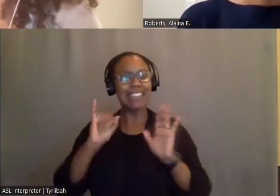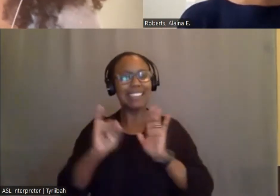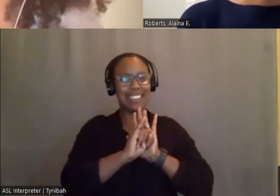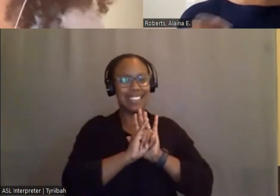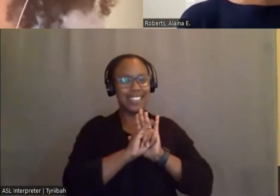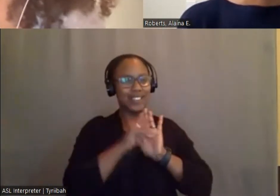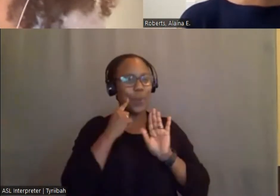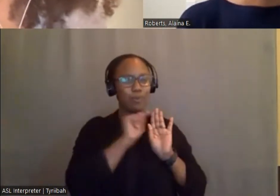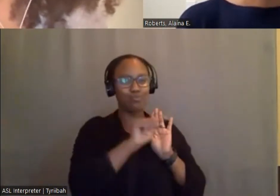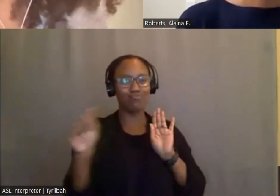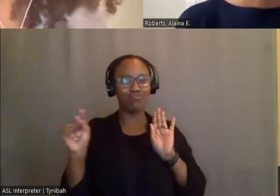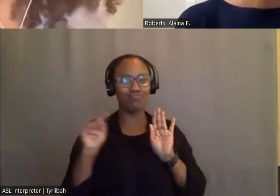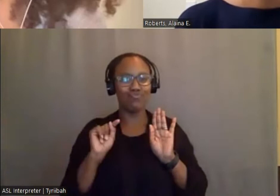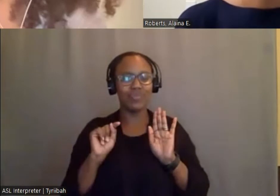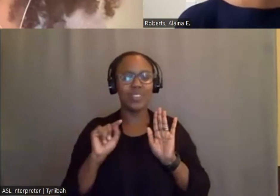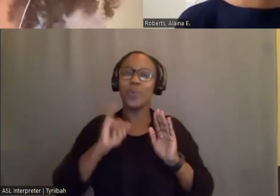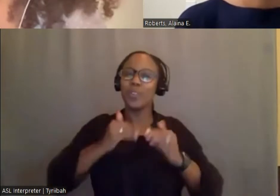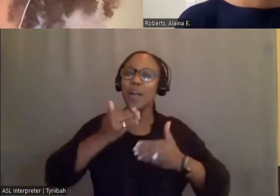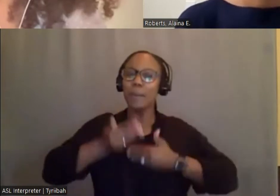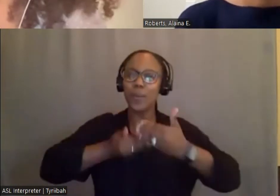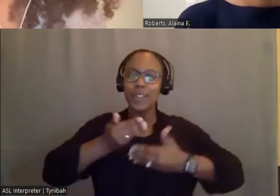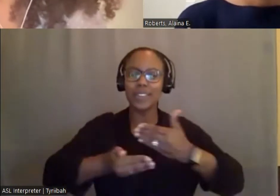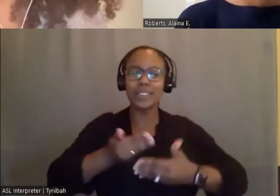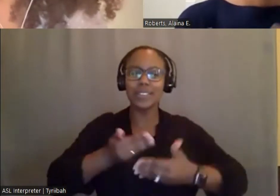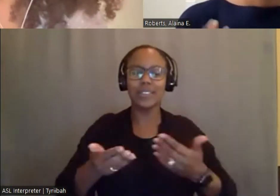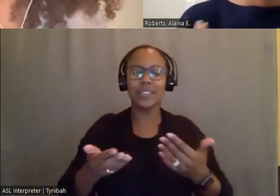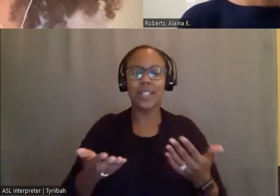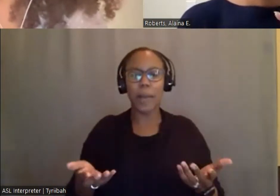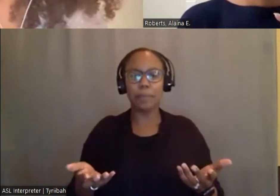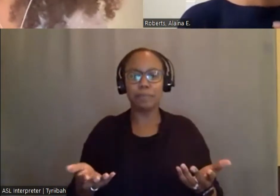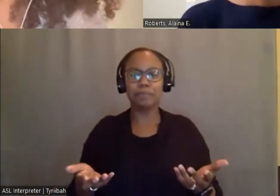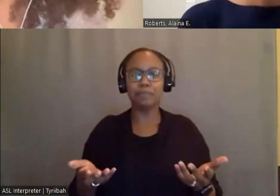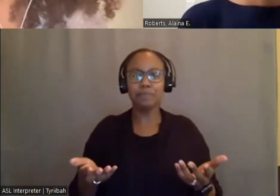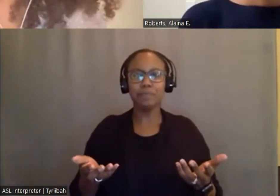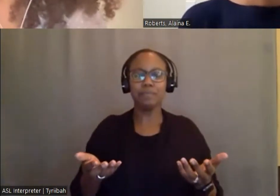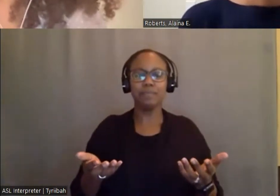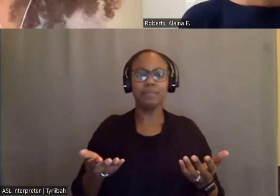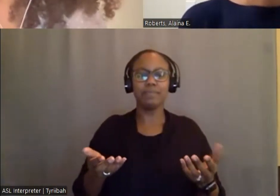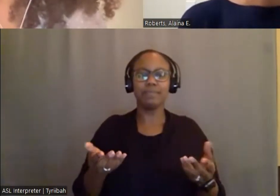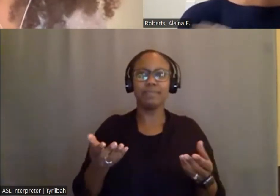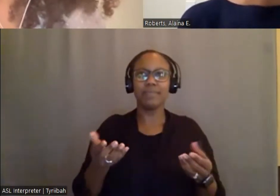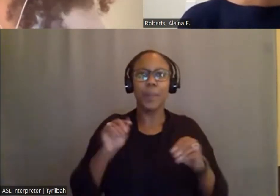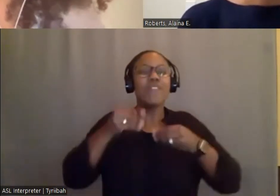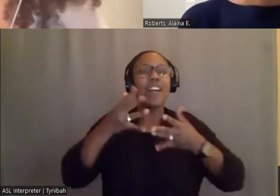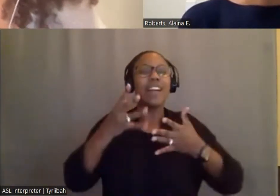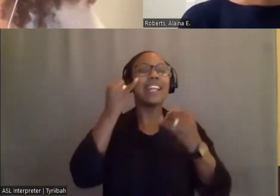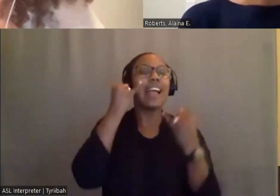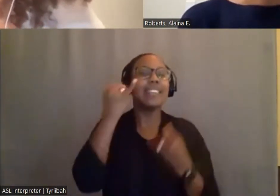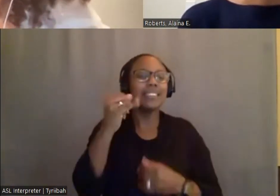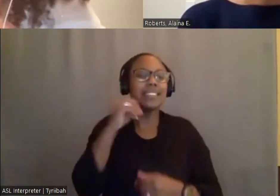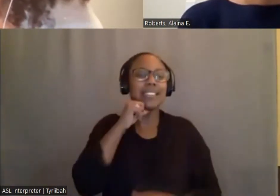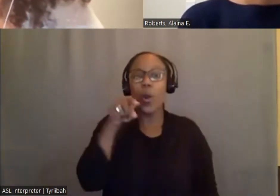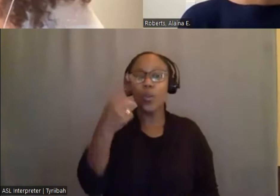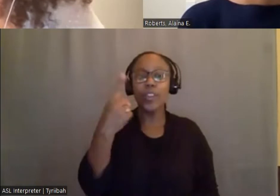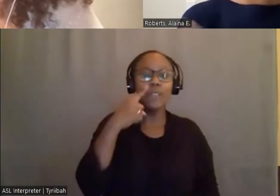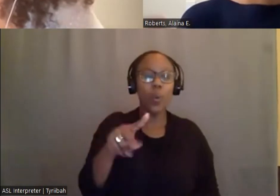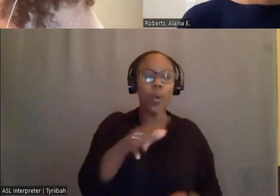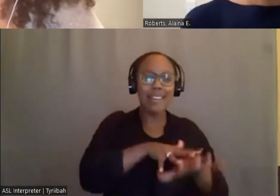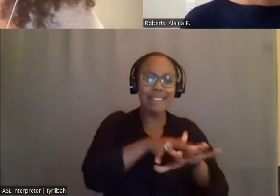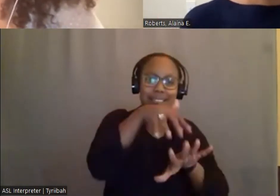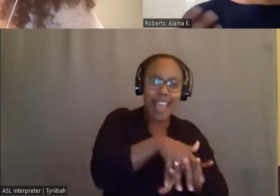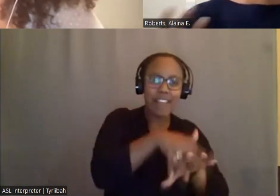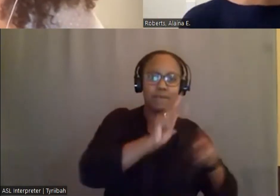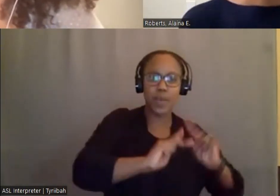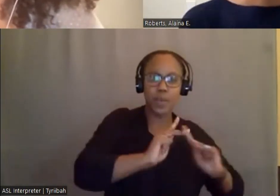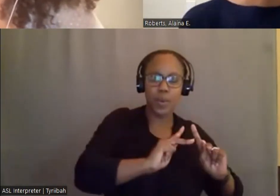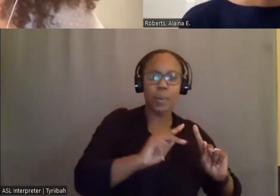process really kind of gives us the ideas that not just Black people, but also Native people have about where they